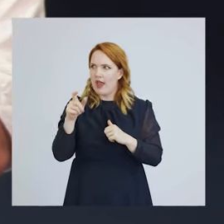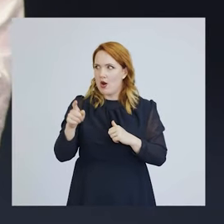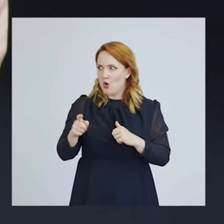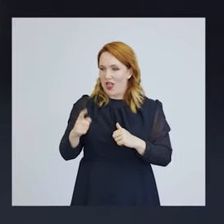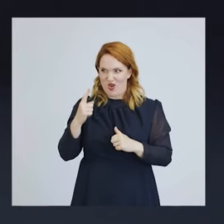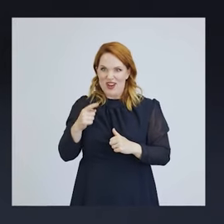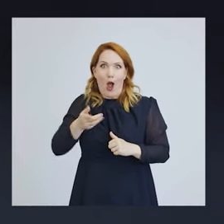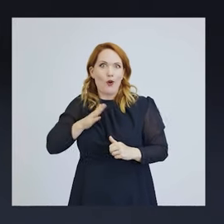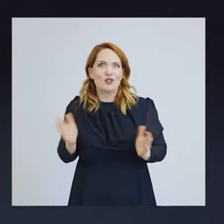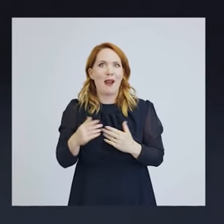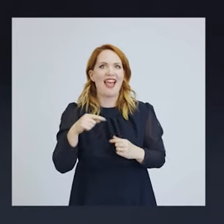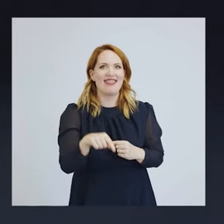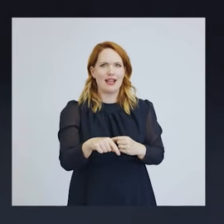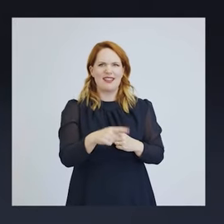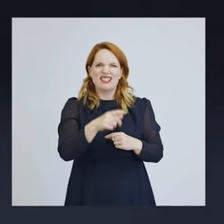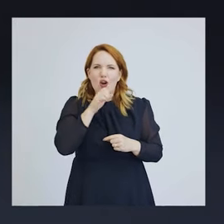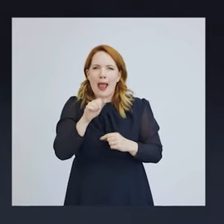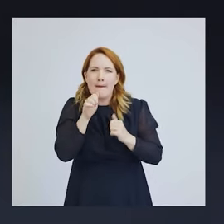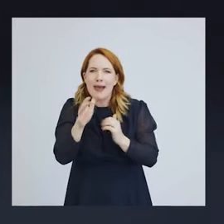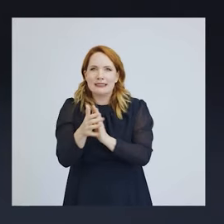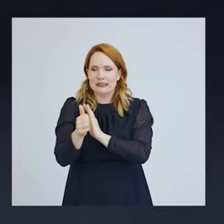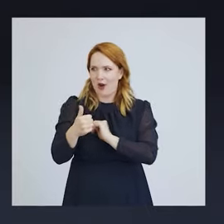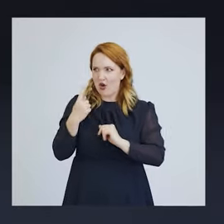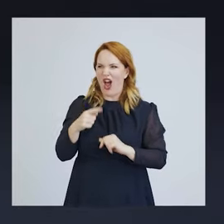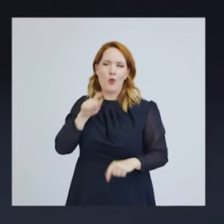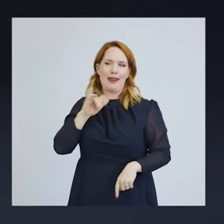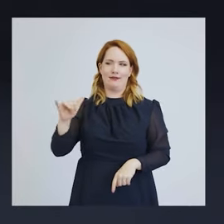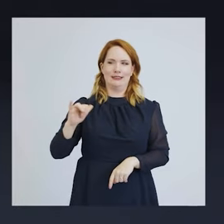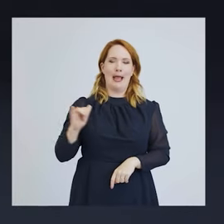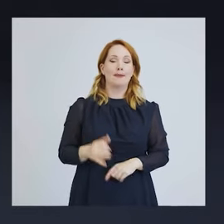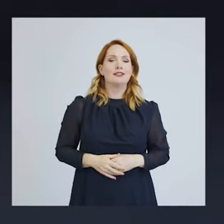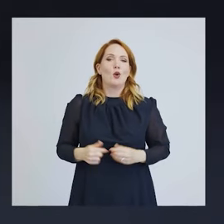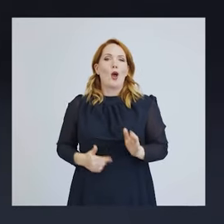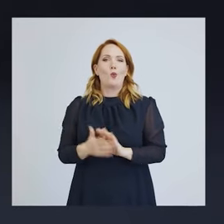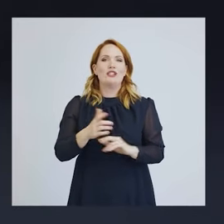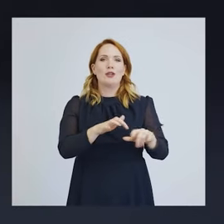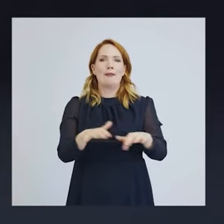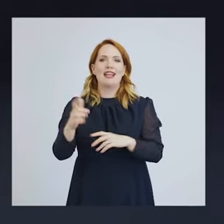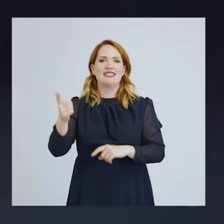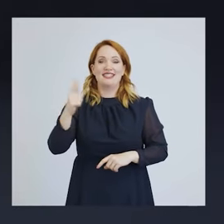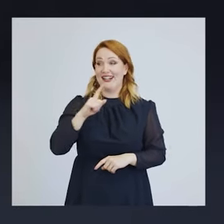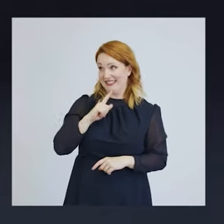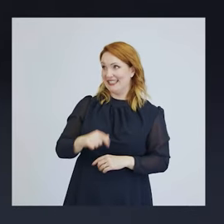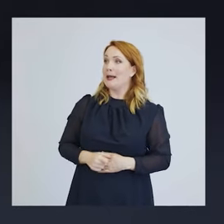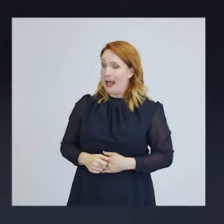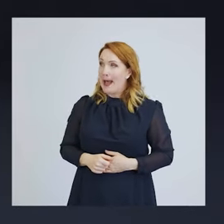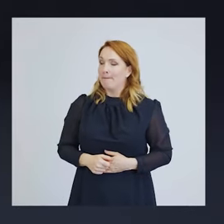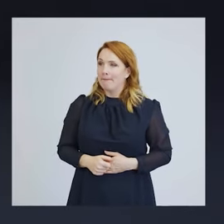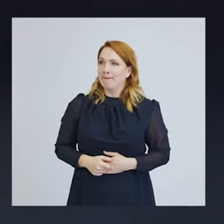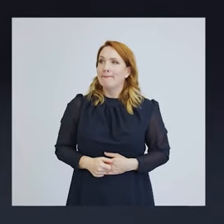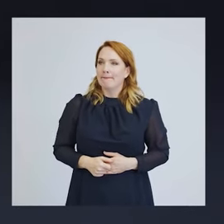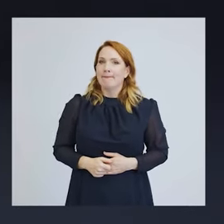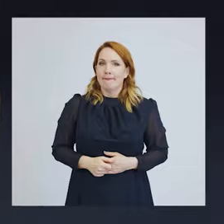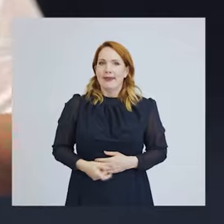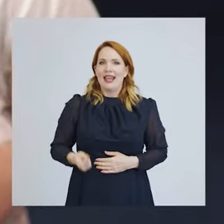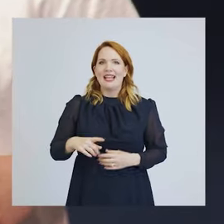na. Everyone knows it on the piano. And this guy was playing it amazing. And I was like, oh my goodness, this is incredible. So I